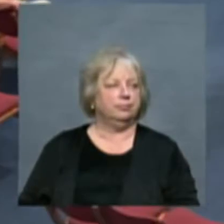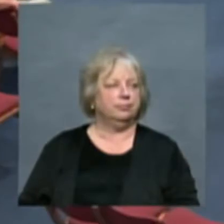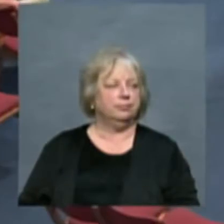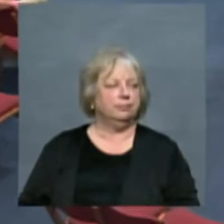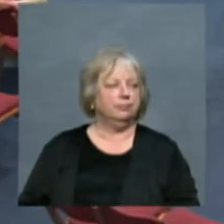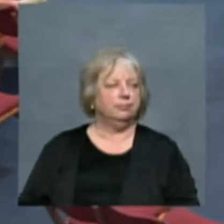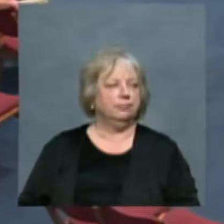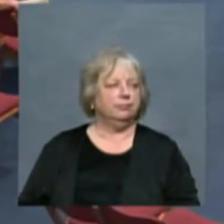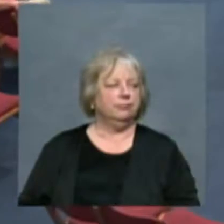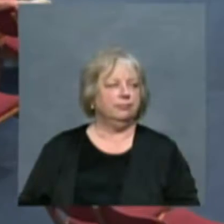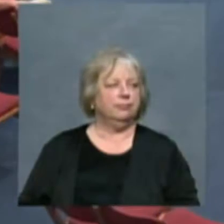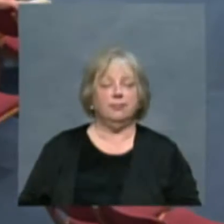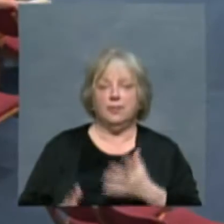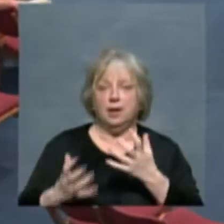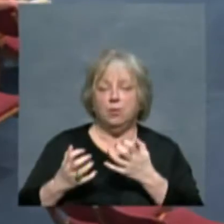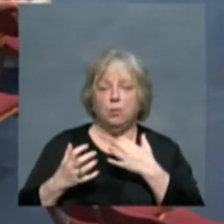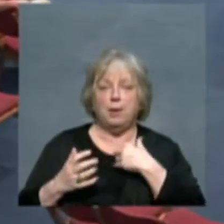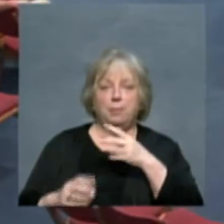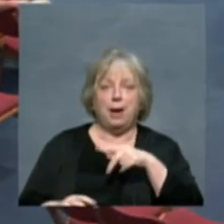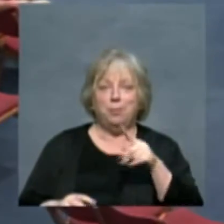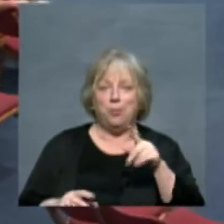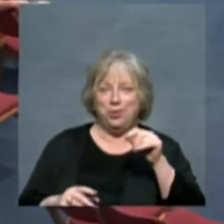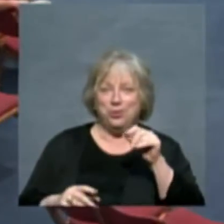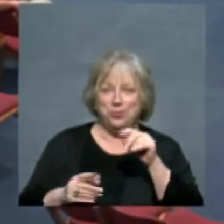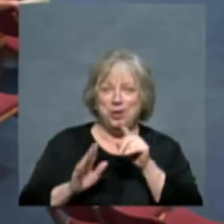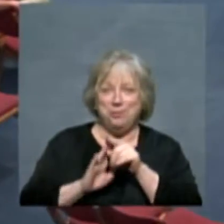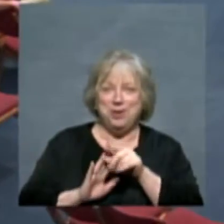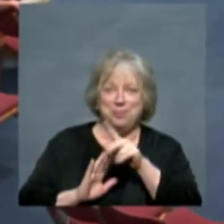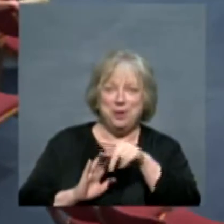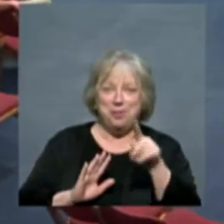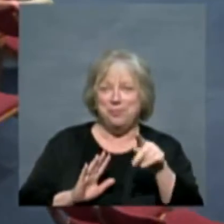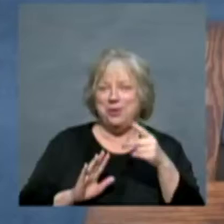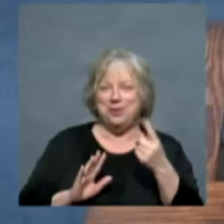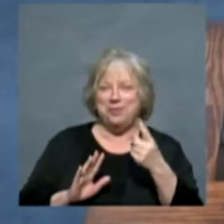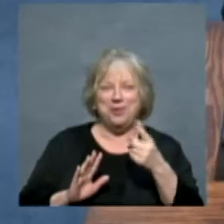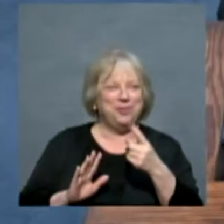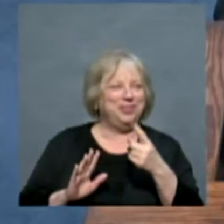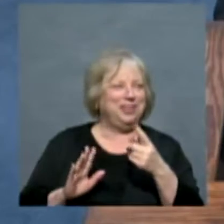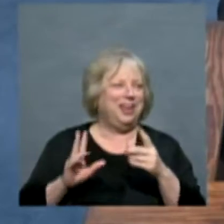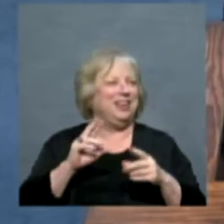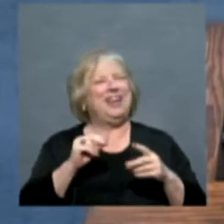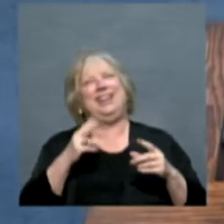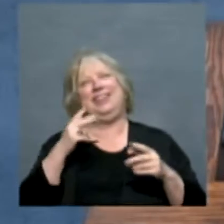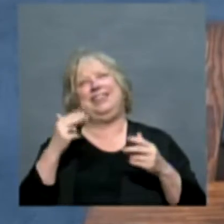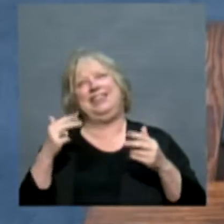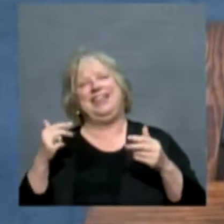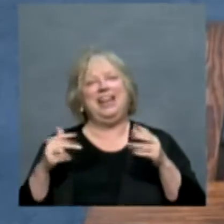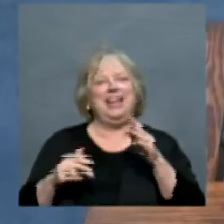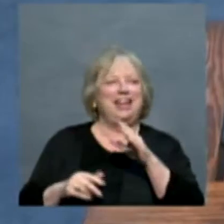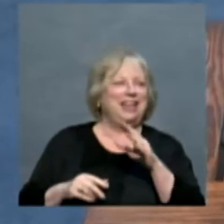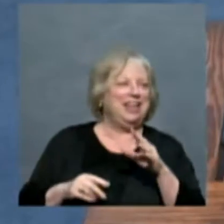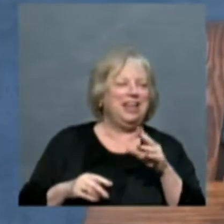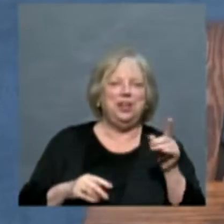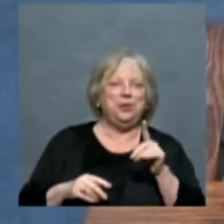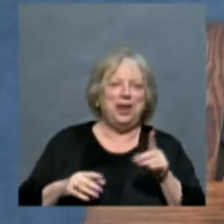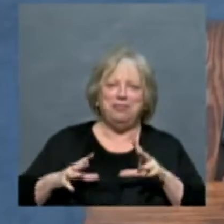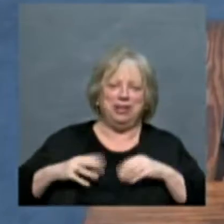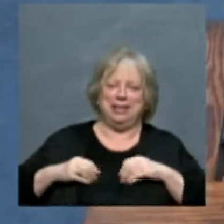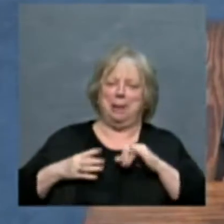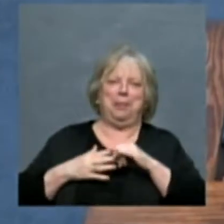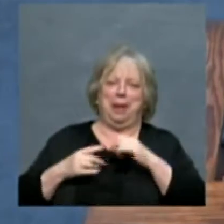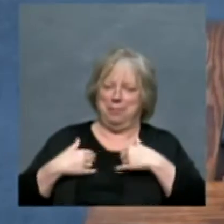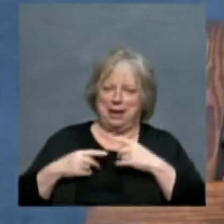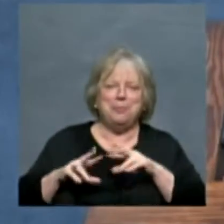I'm loading up my PowerPoint. You want the 20-minute PowerPoint? I always offer that to you. You No. never take me up on it. I mean, it's